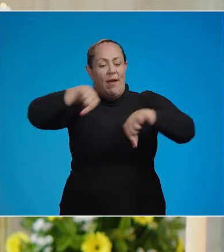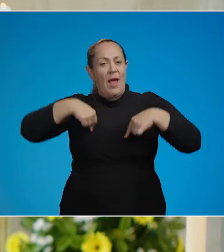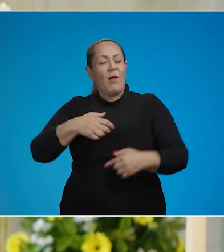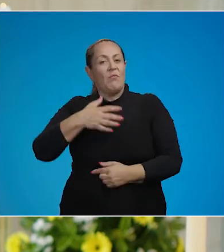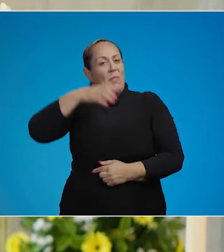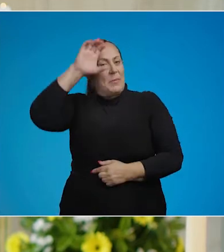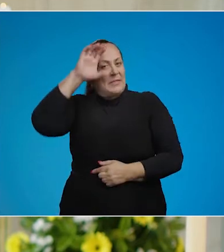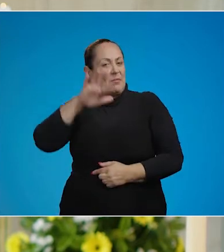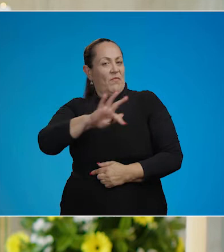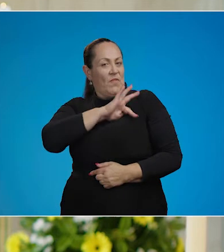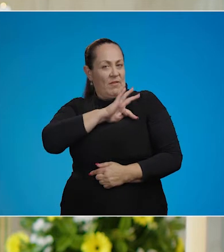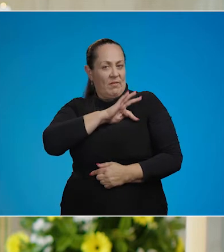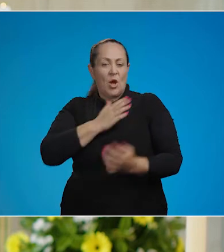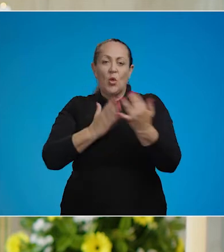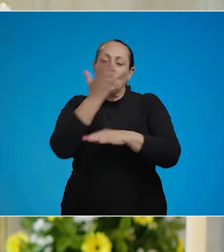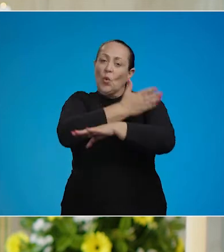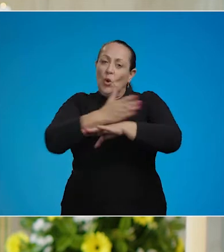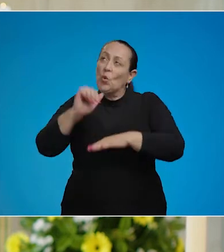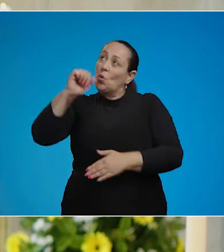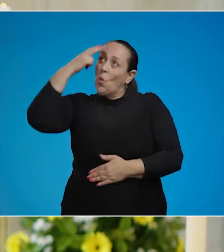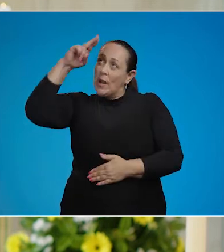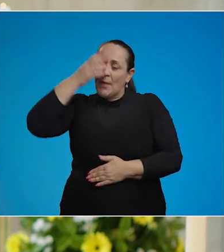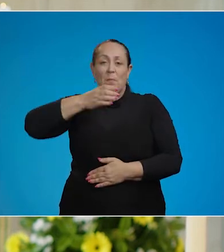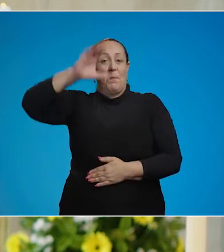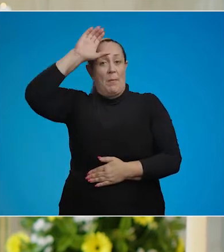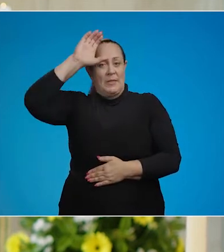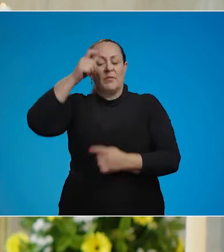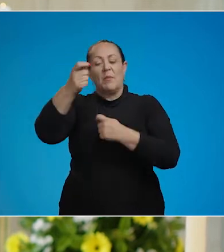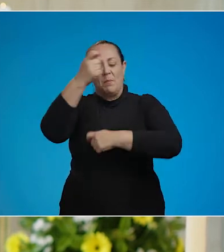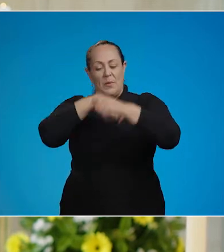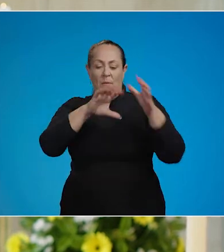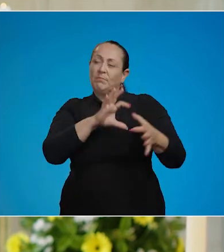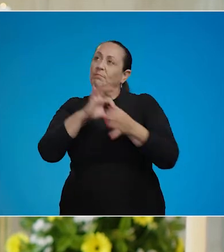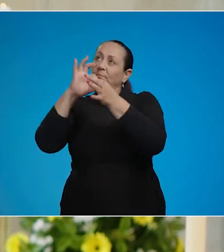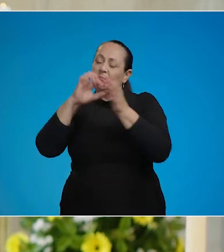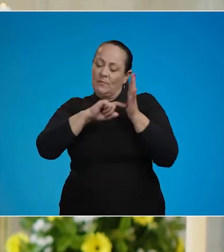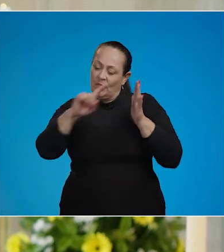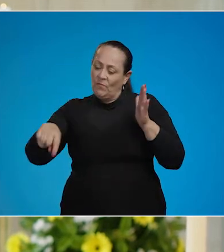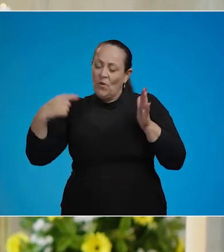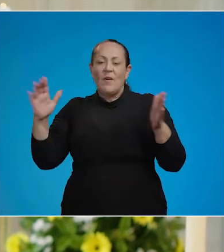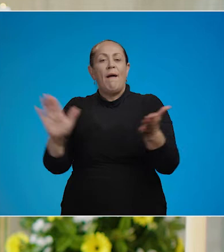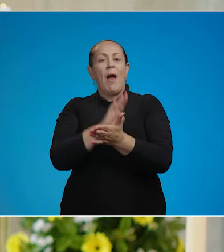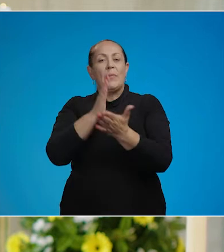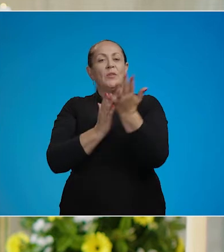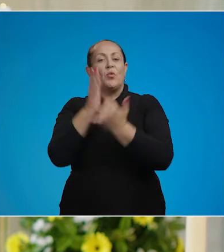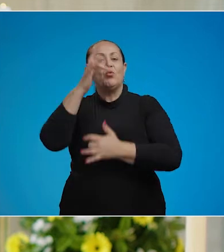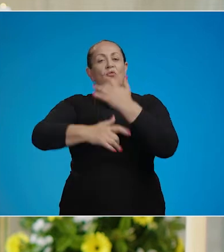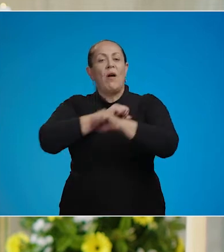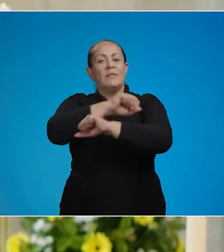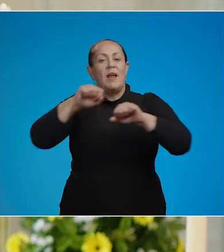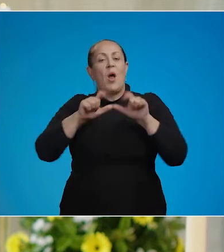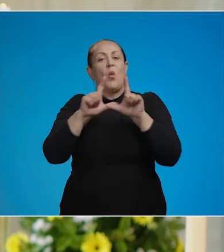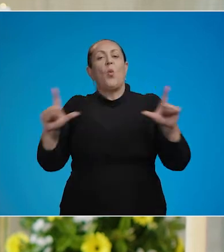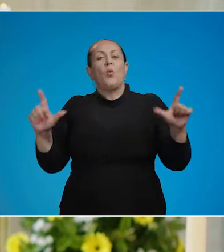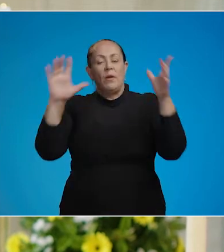renewed by confession of your name and by baptism they may attain unending happiness through Christ